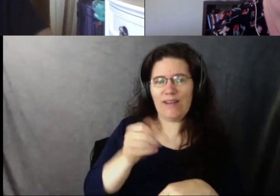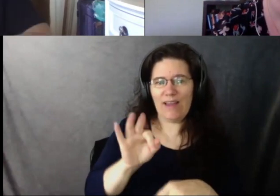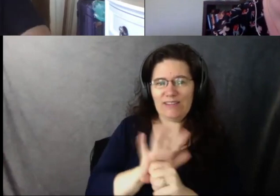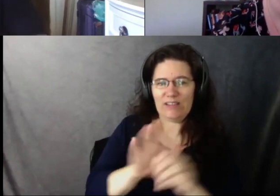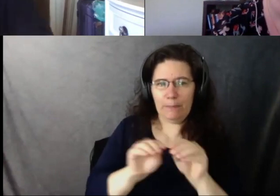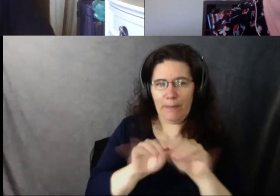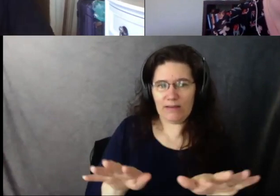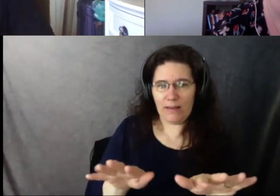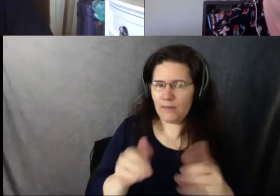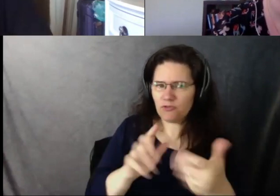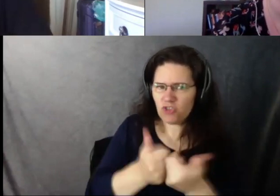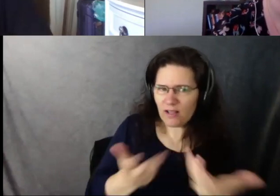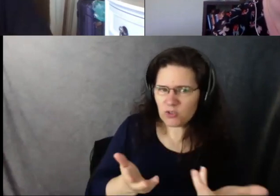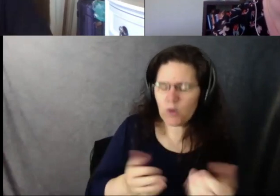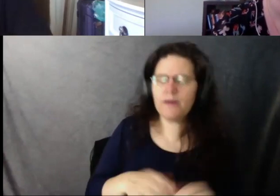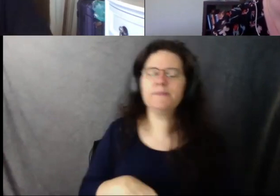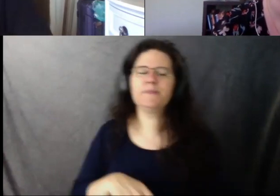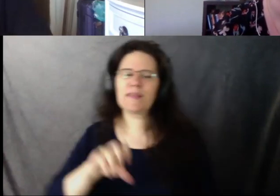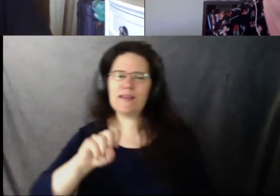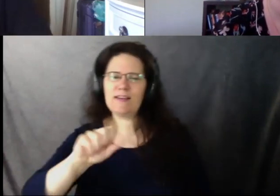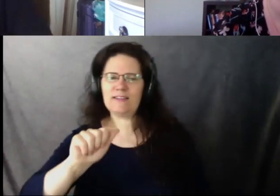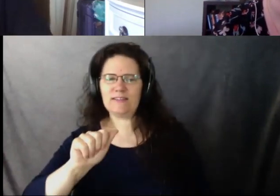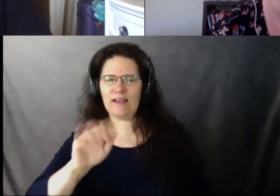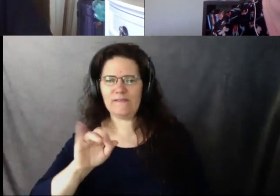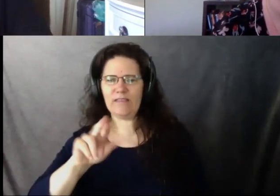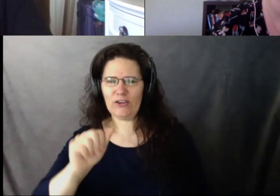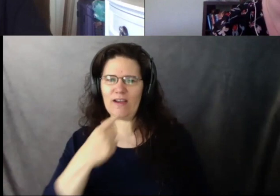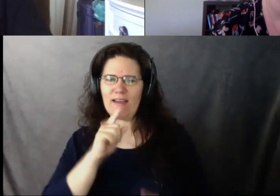Well, if you see the first phase of disability,